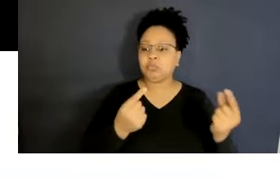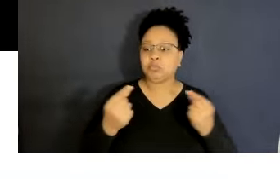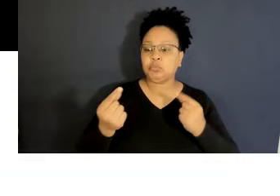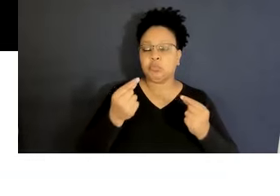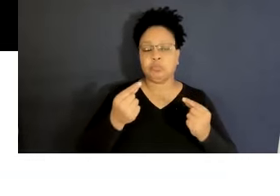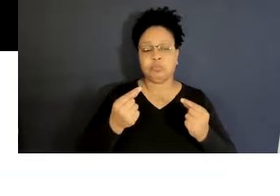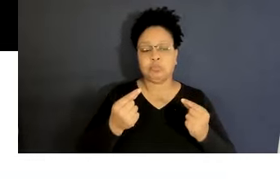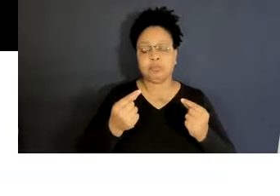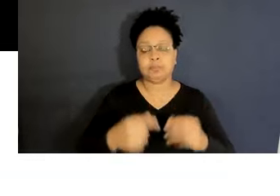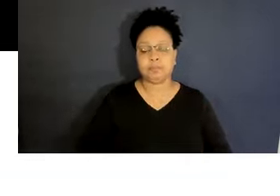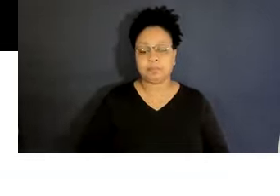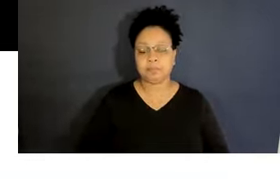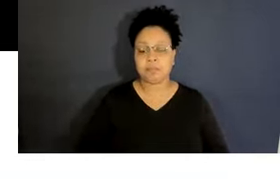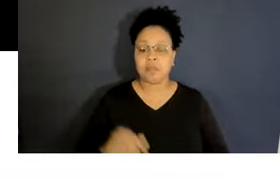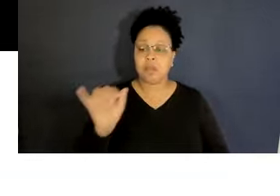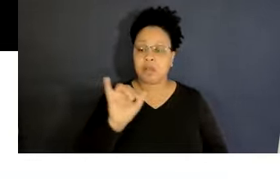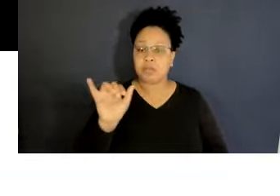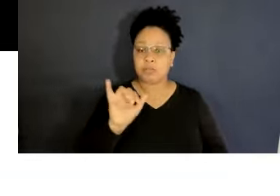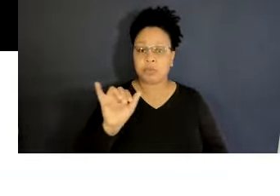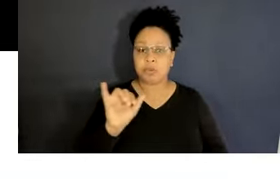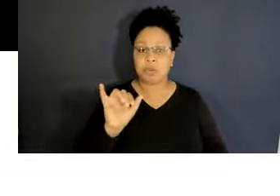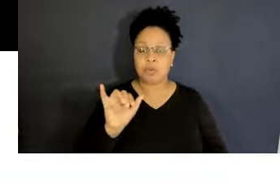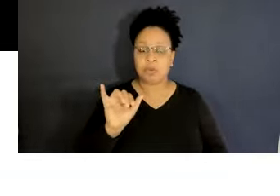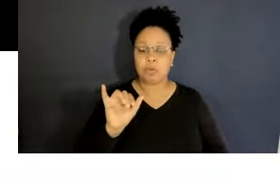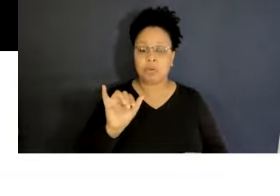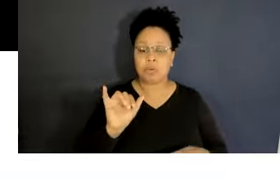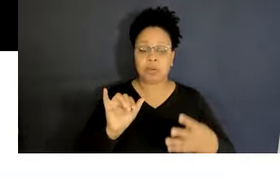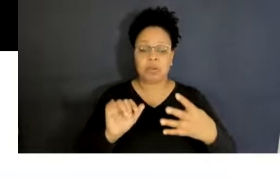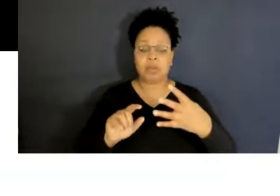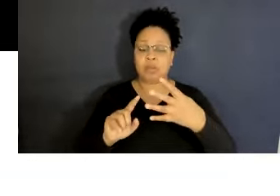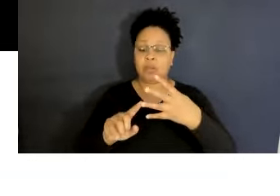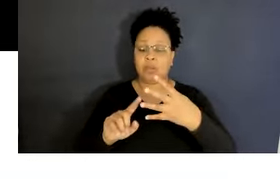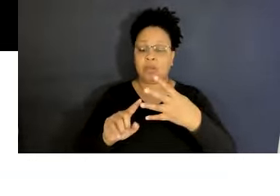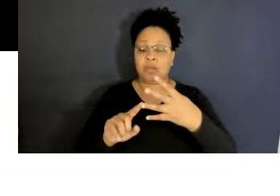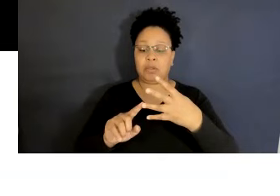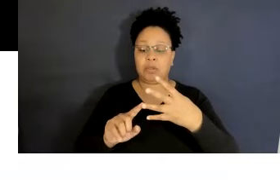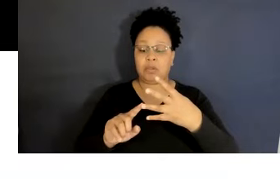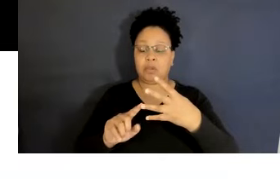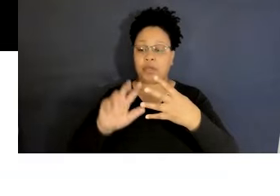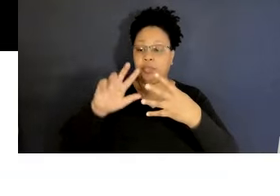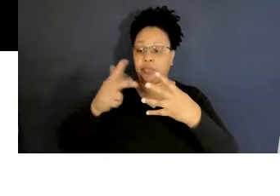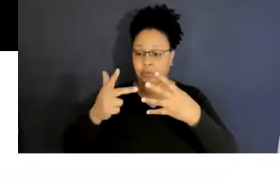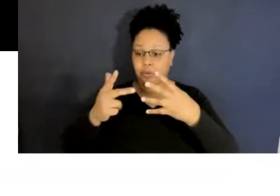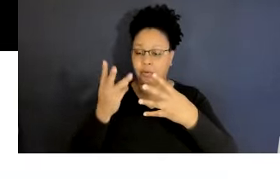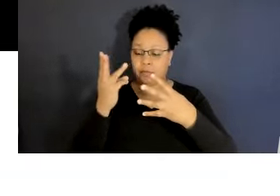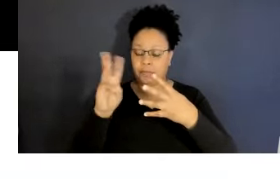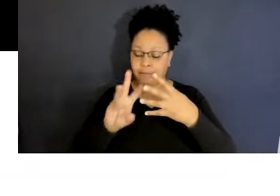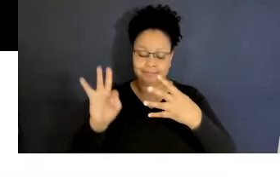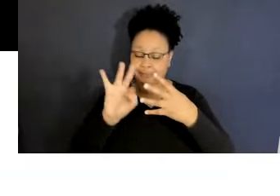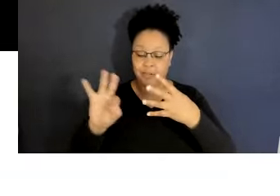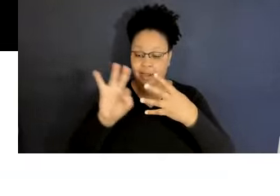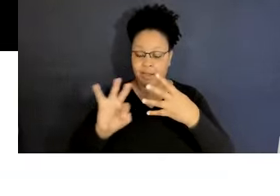self-advocates. And then every third Friday of the month, we have